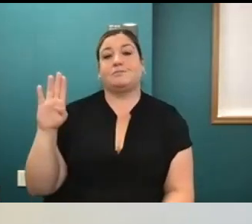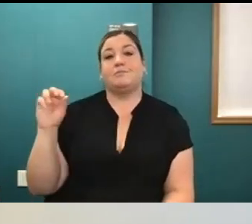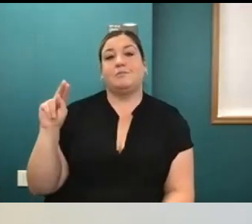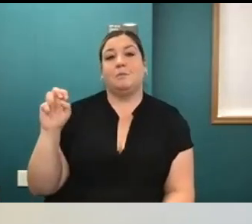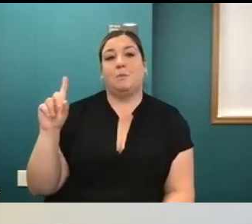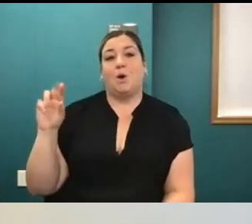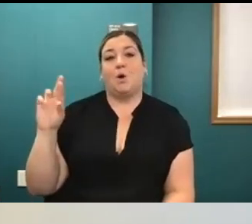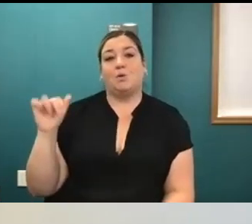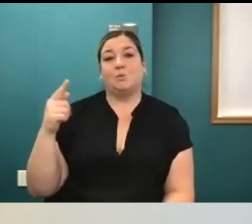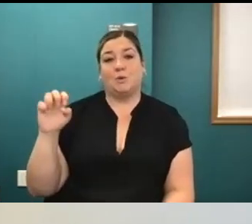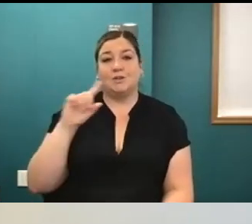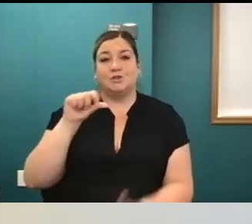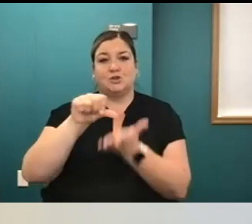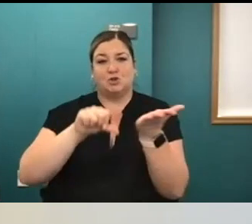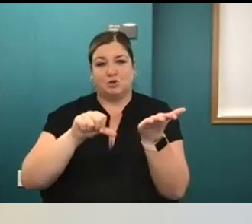for kids 12 and older.